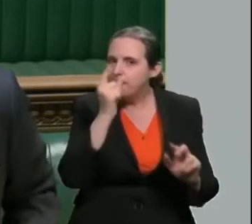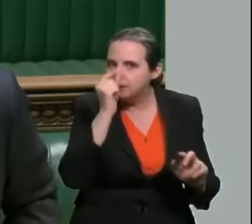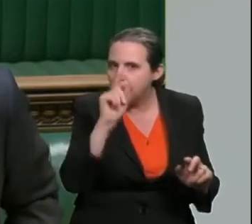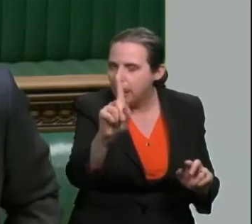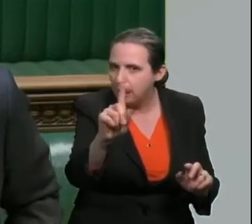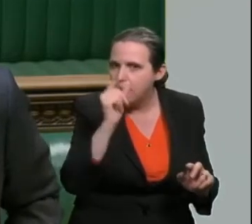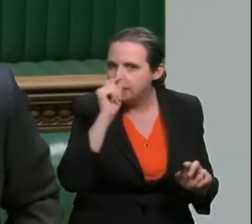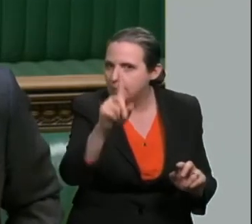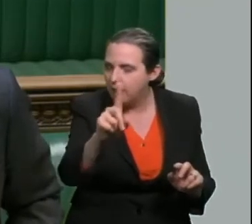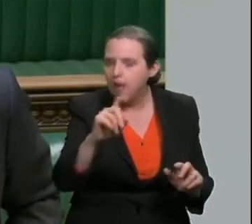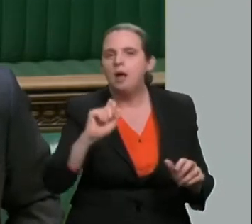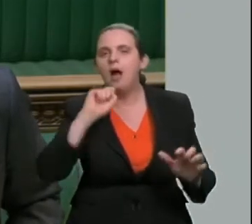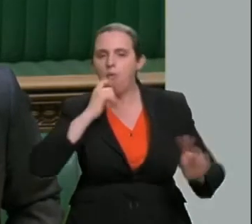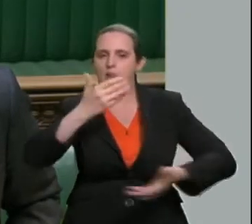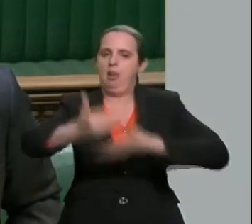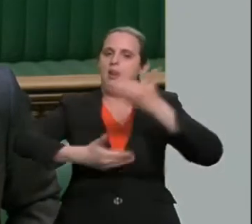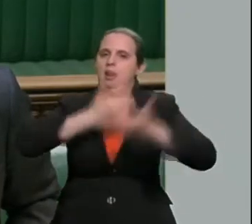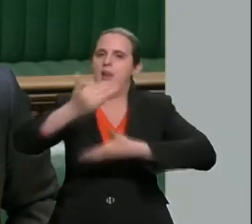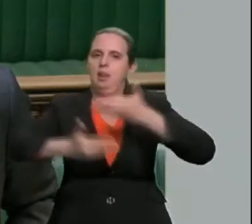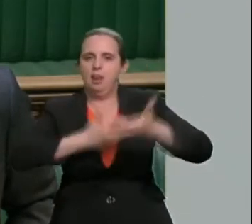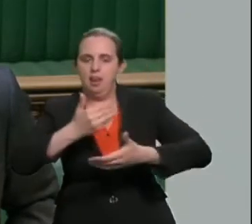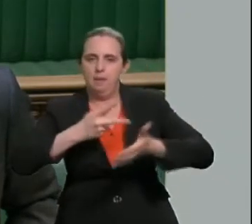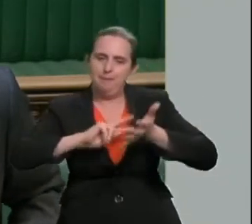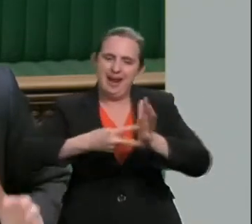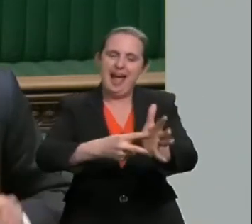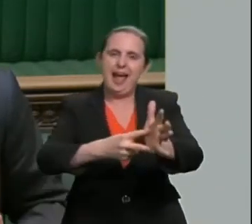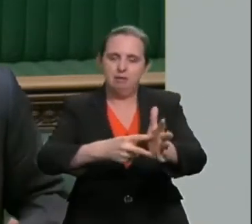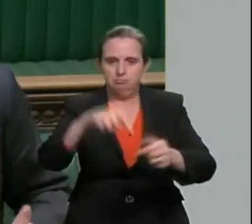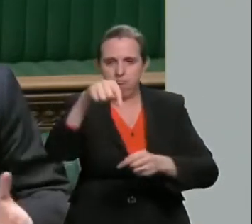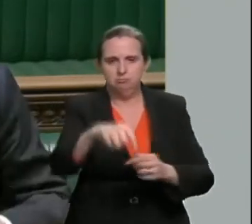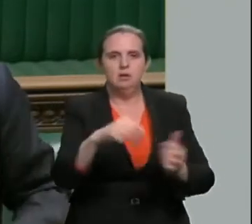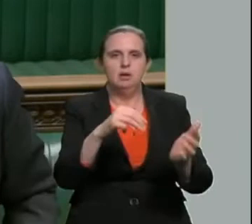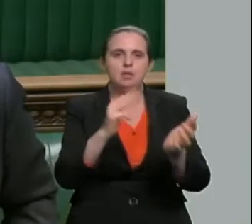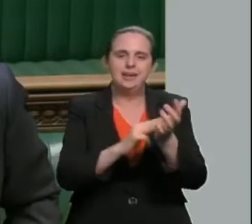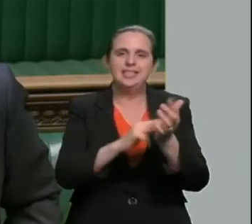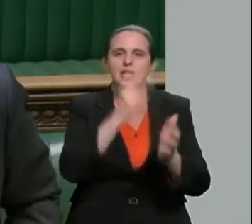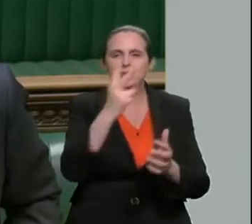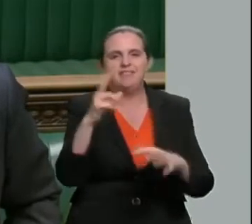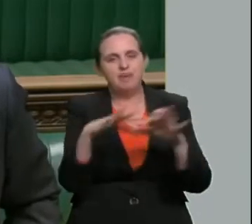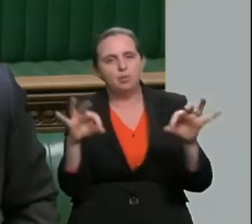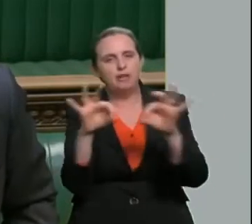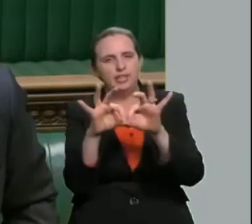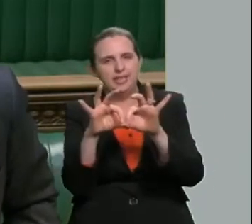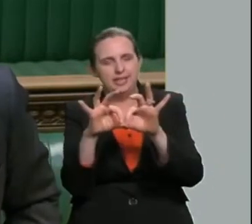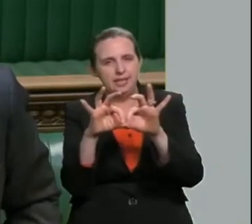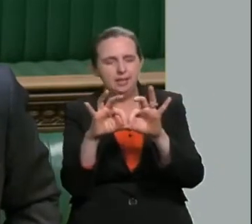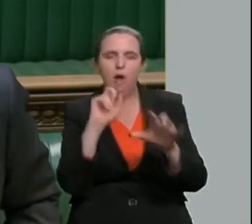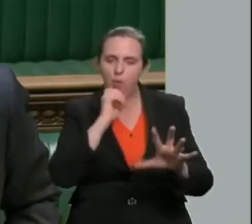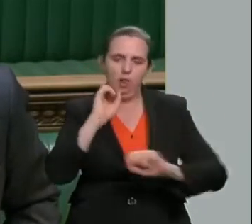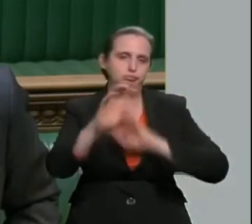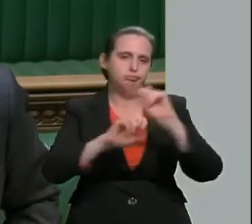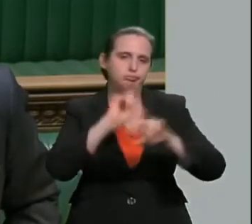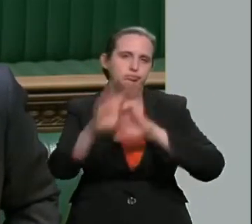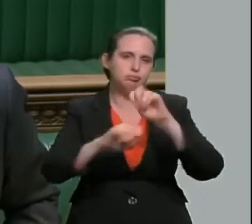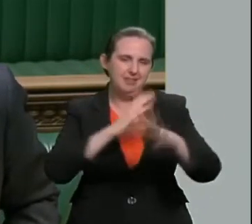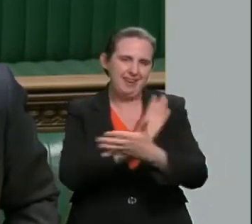setting out for my honourable friend as much as we can say on Monday, and then in the week of the 22nd, we'll